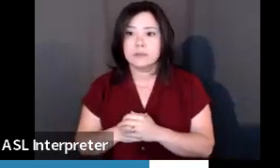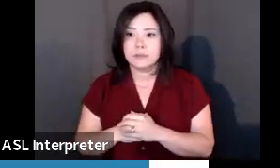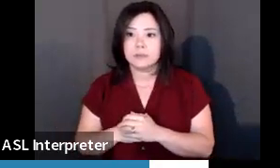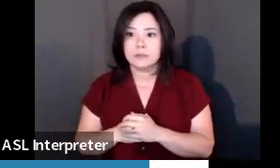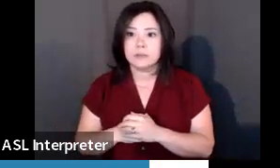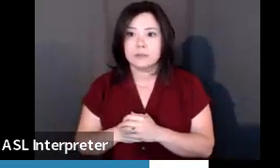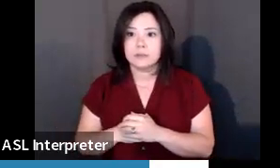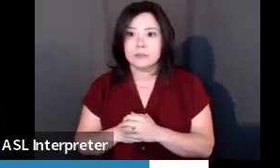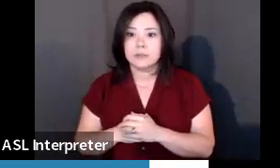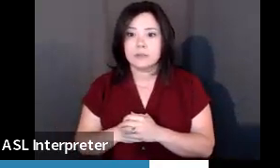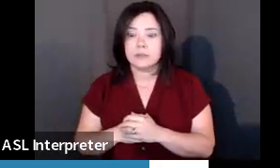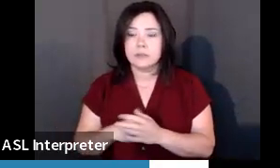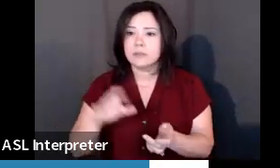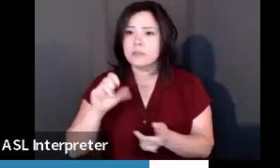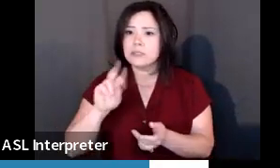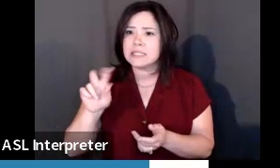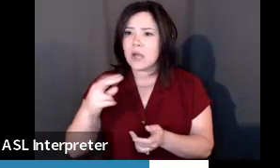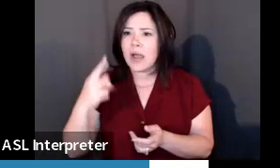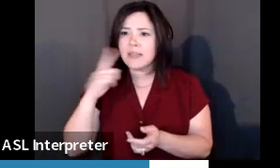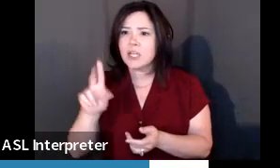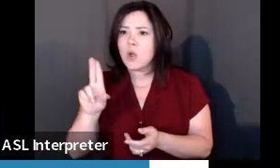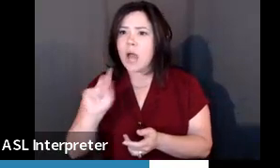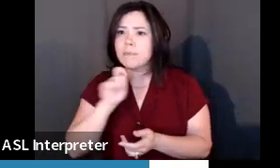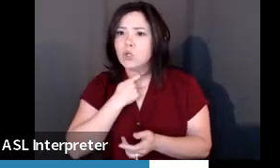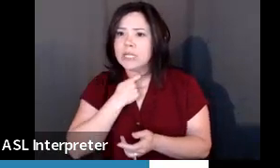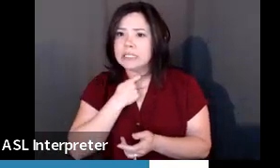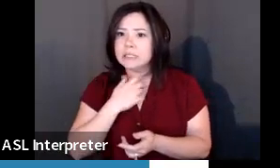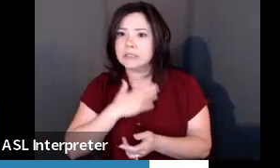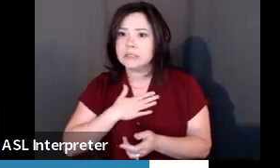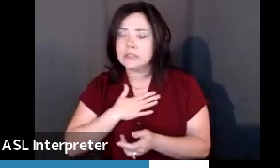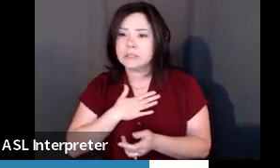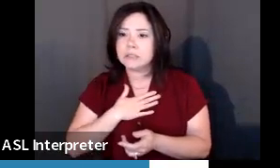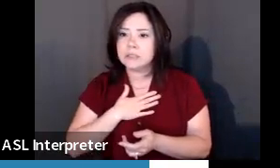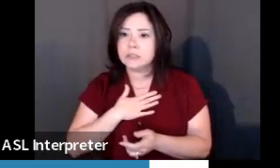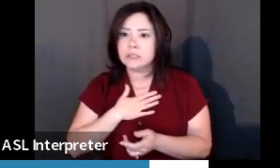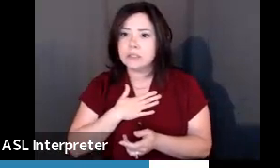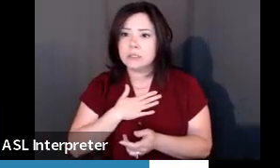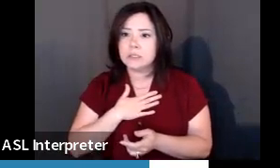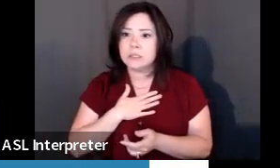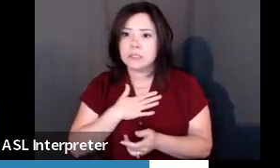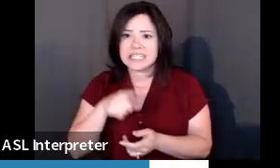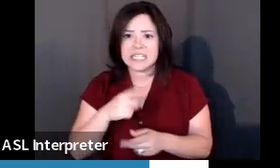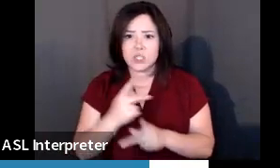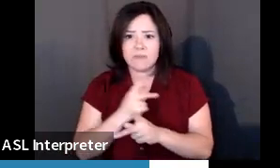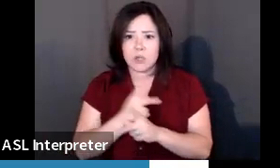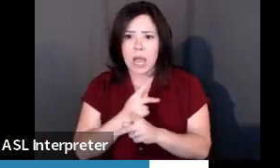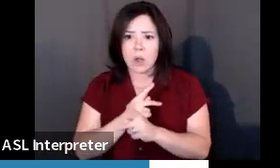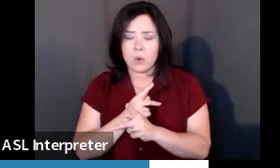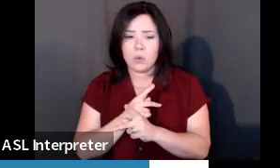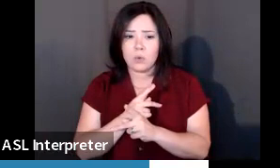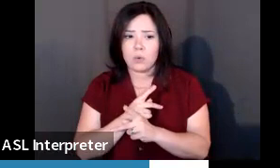And then Sarah, I think you are unmuted. Yes. Did you figure out